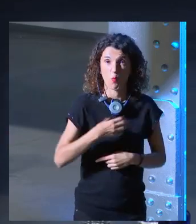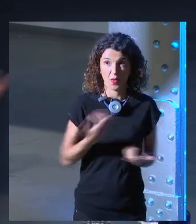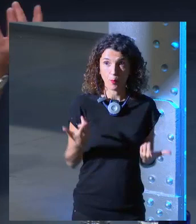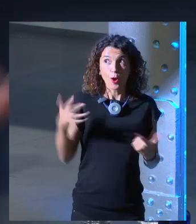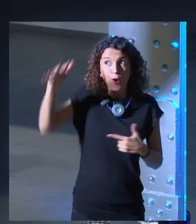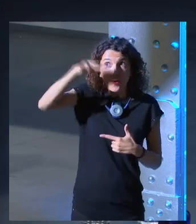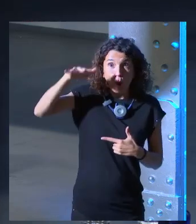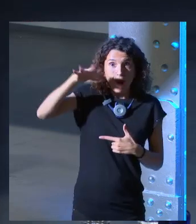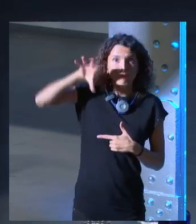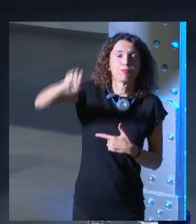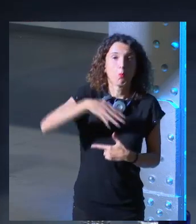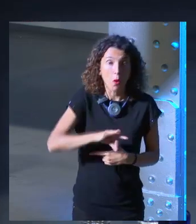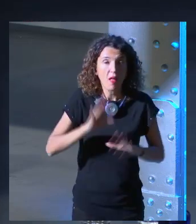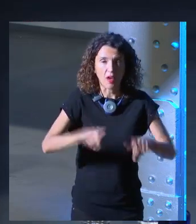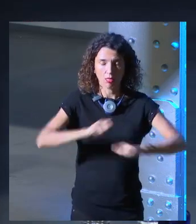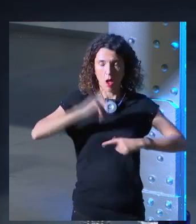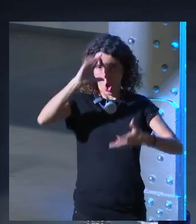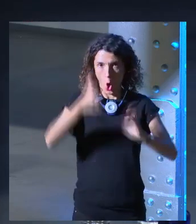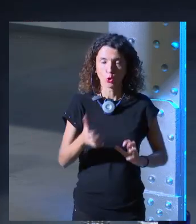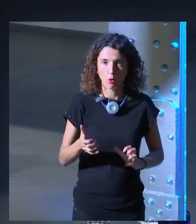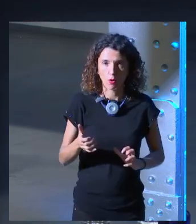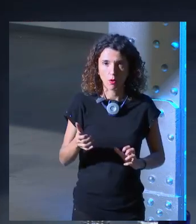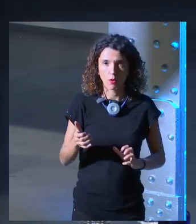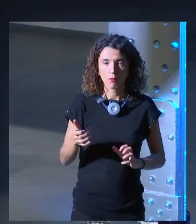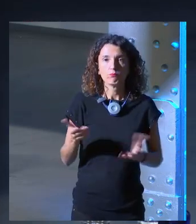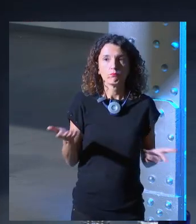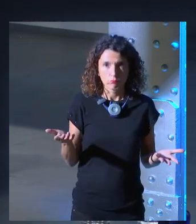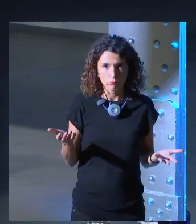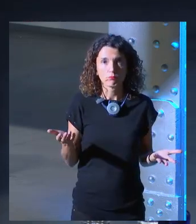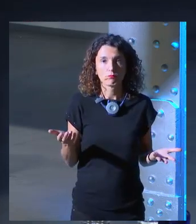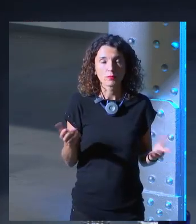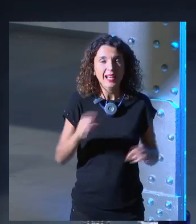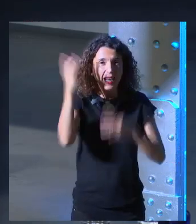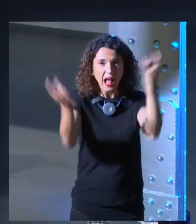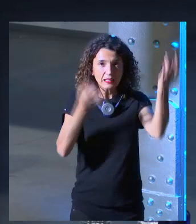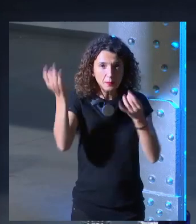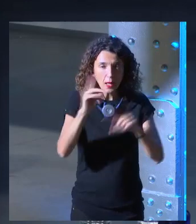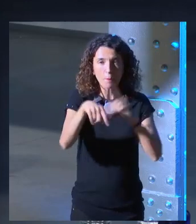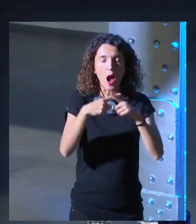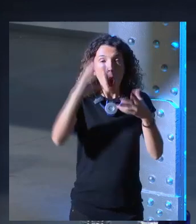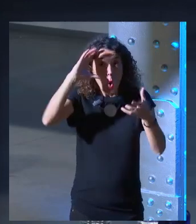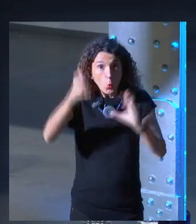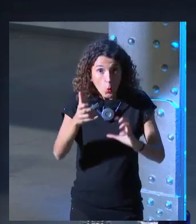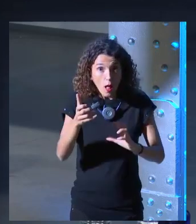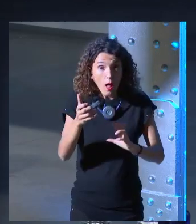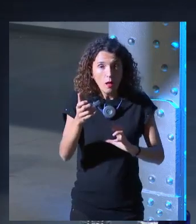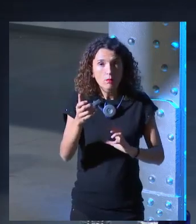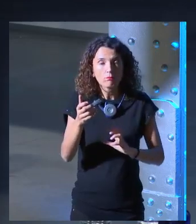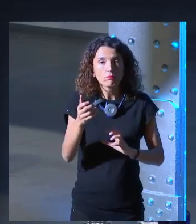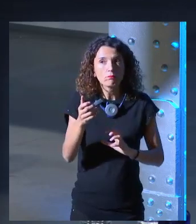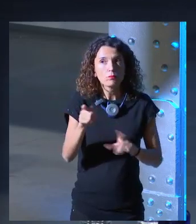do. You know, this whole thing about creativity and madness is often the connection between that place, which should